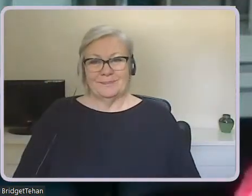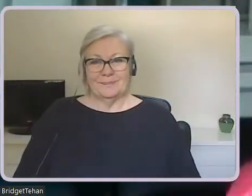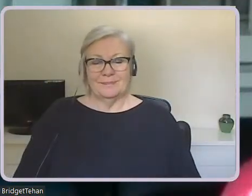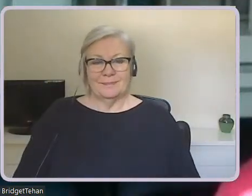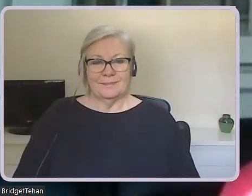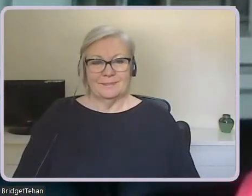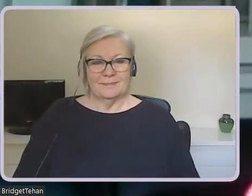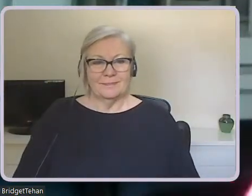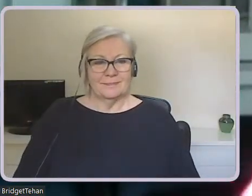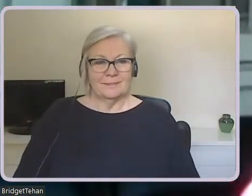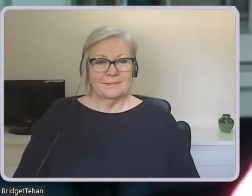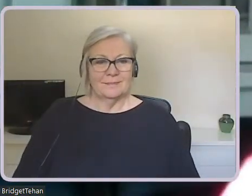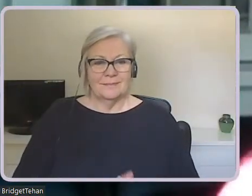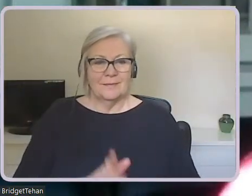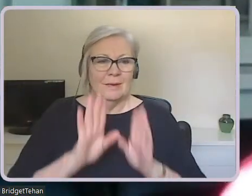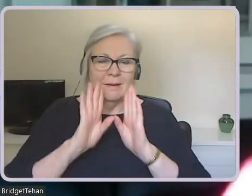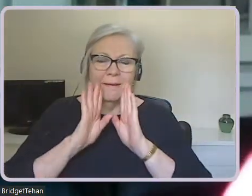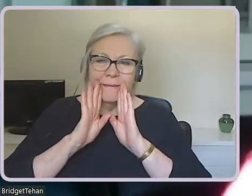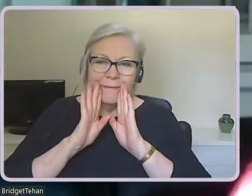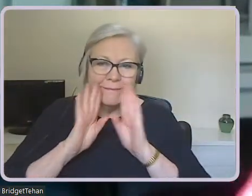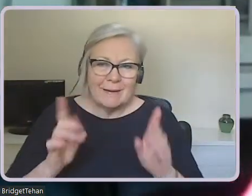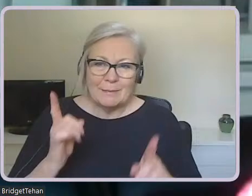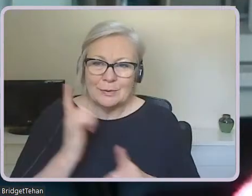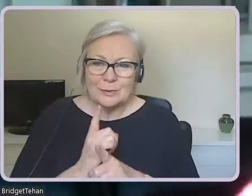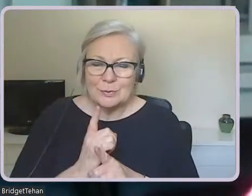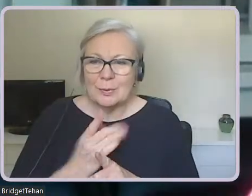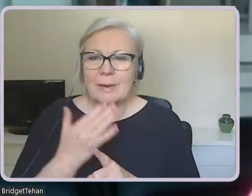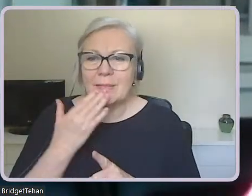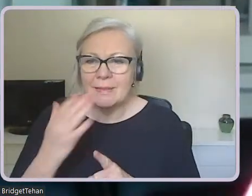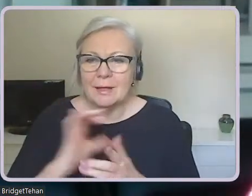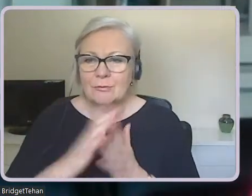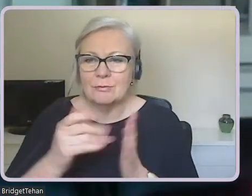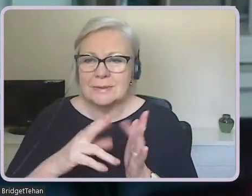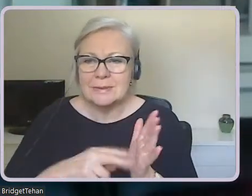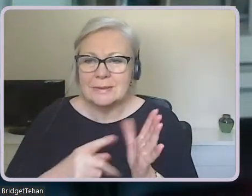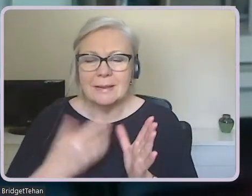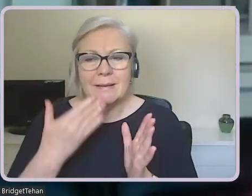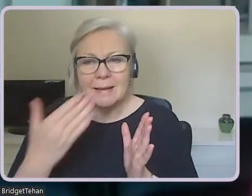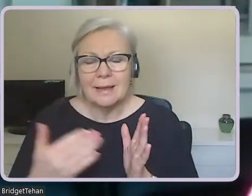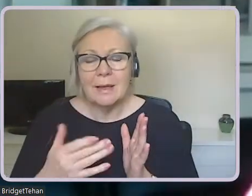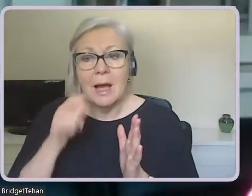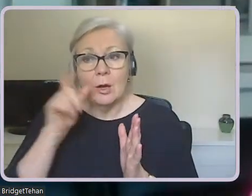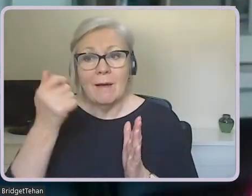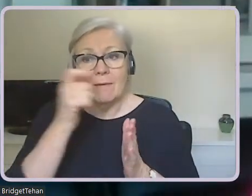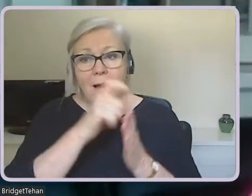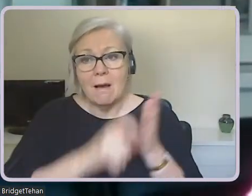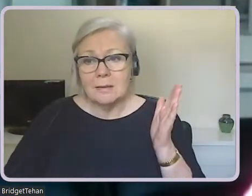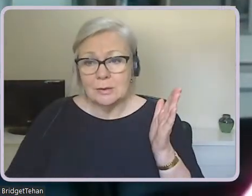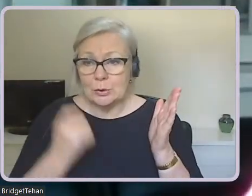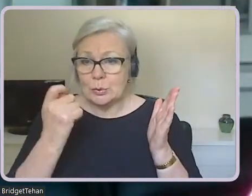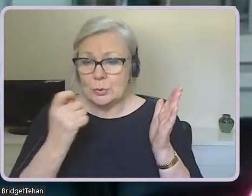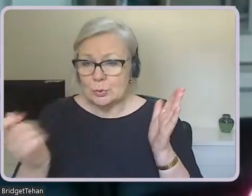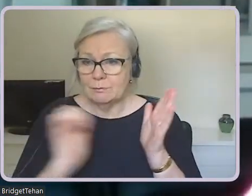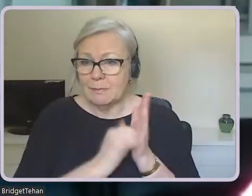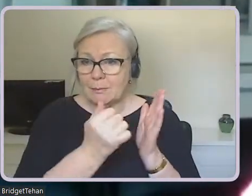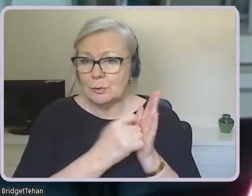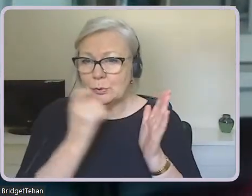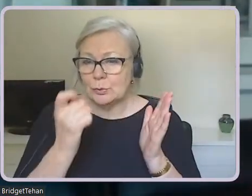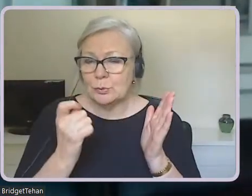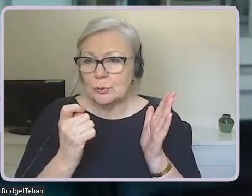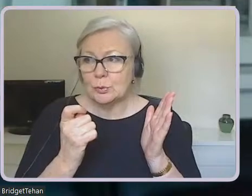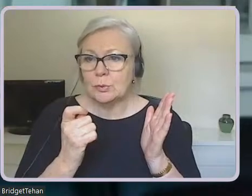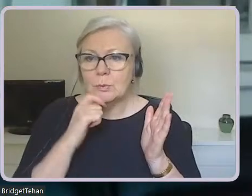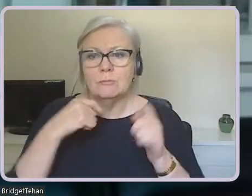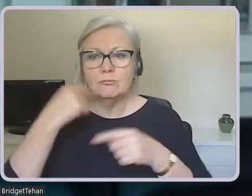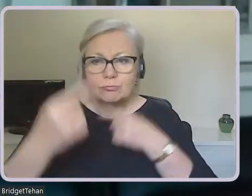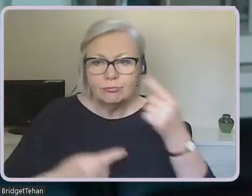And what fabulous suggestions they are, Christina. And I know you've got an article coming out soon that that expands on some of